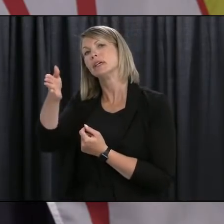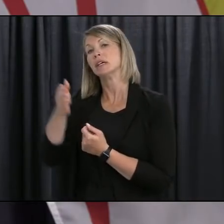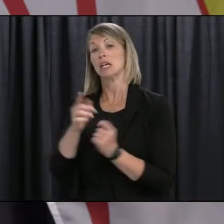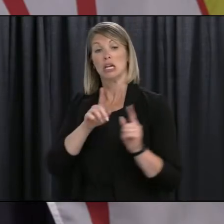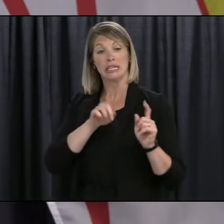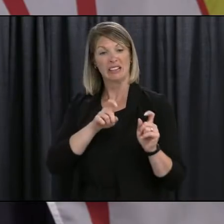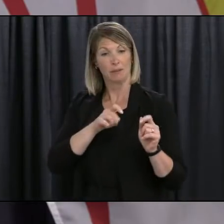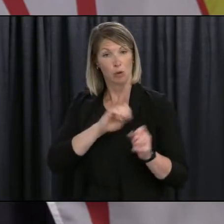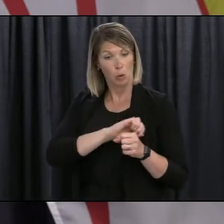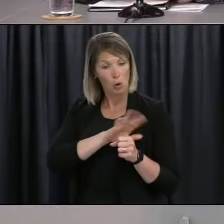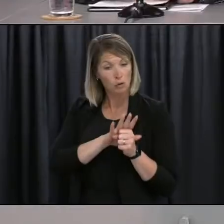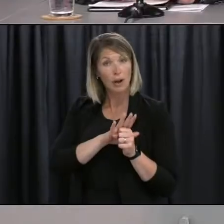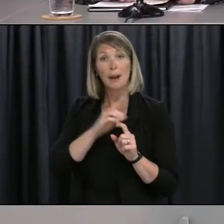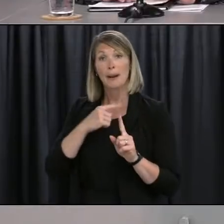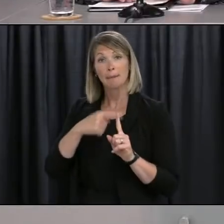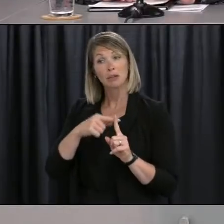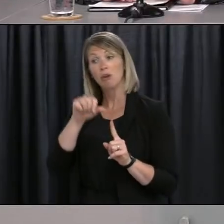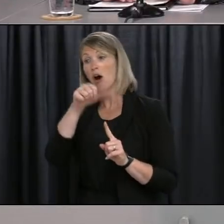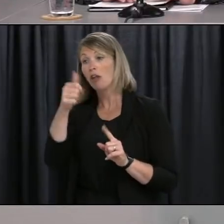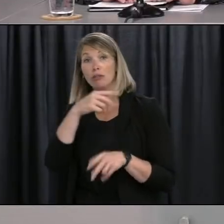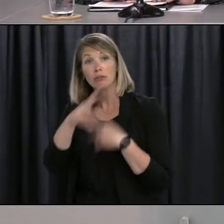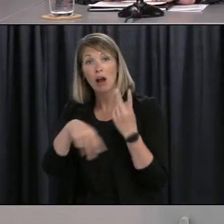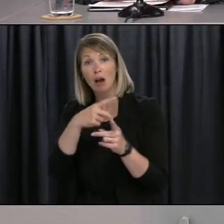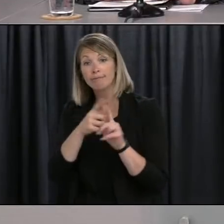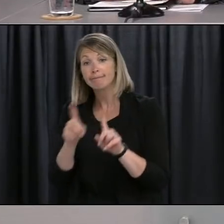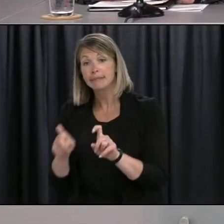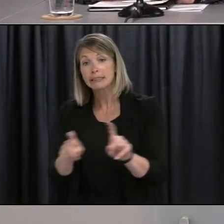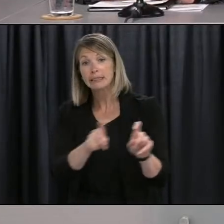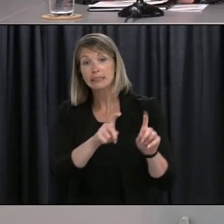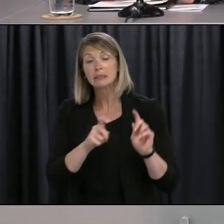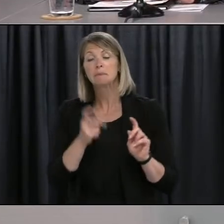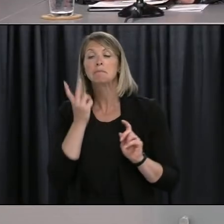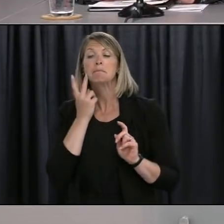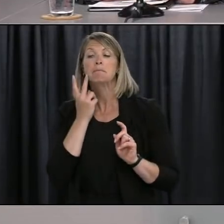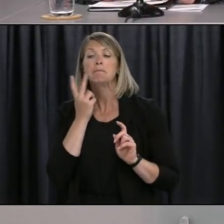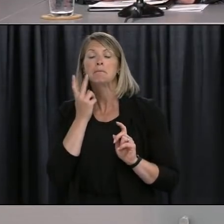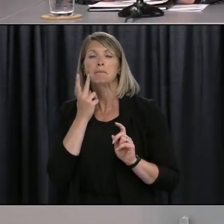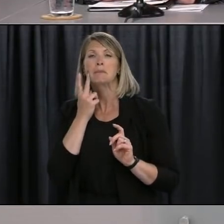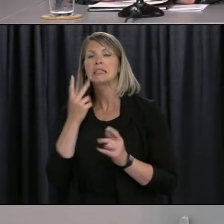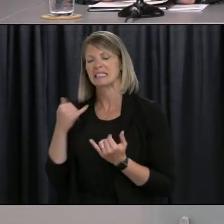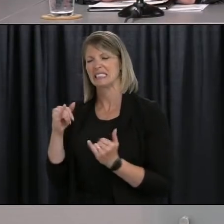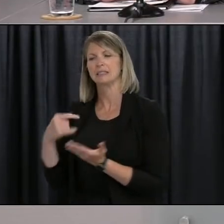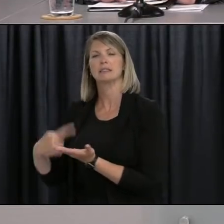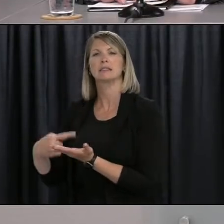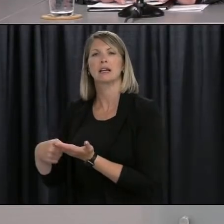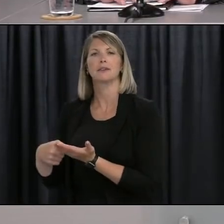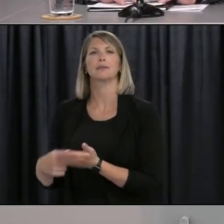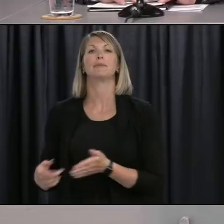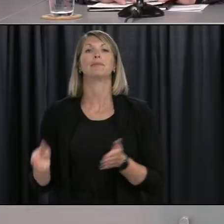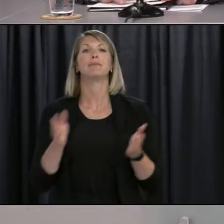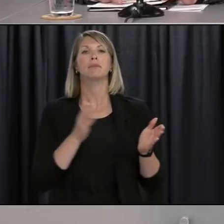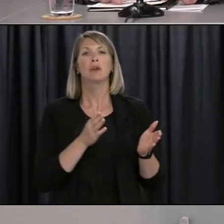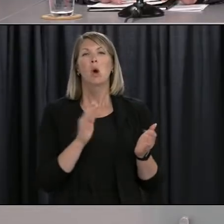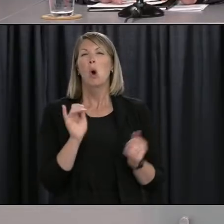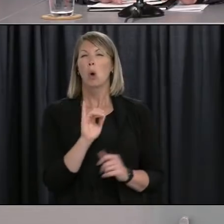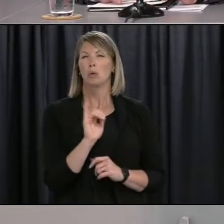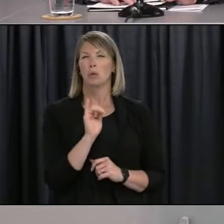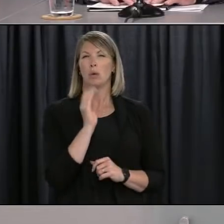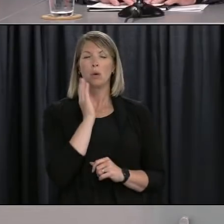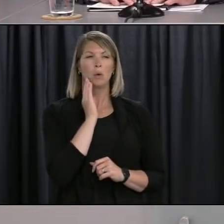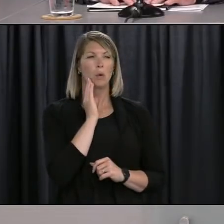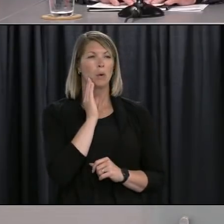of testing. I will say, too, that as we move around Atlantic Canada, there's still information that will be collected, at